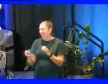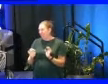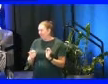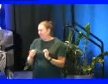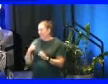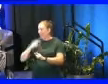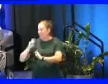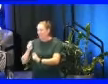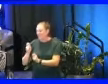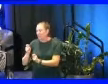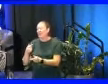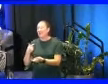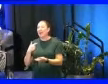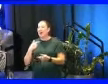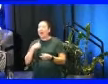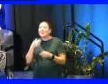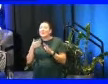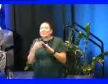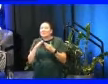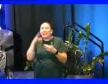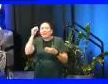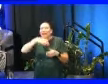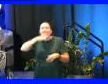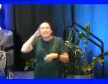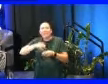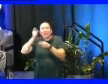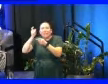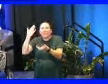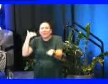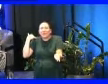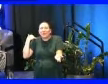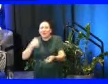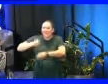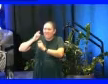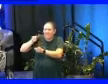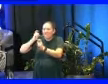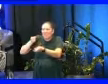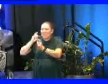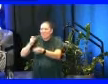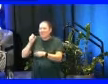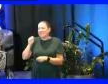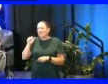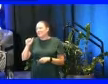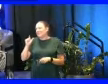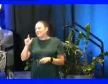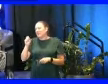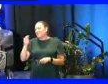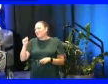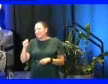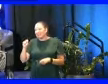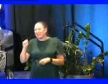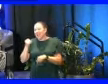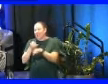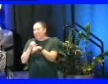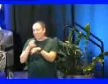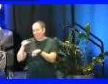went fishing. I'm a city guy. I never went fishing. I was fishing in Solomon's Island Saturday, you know, and I